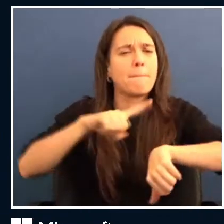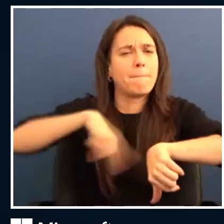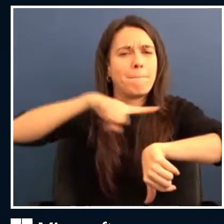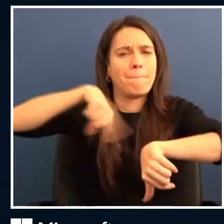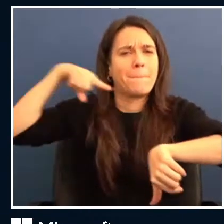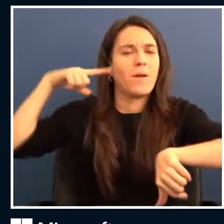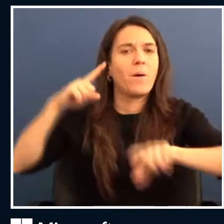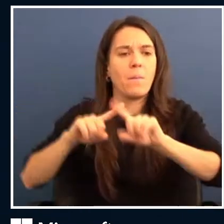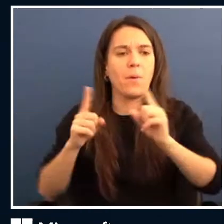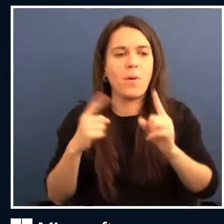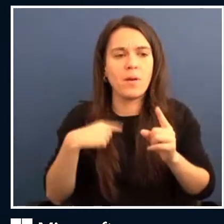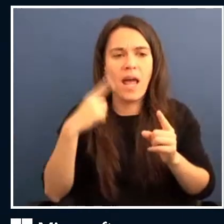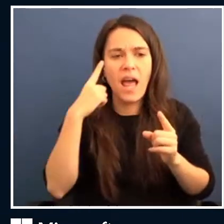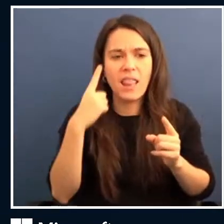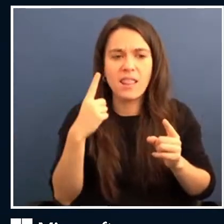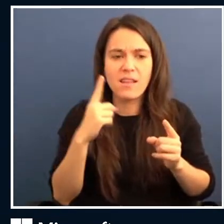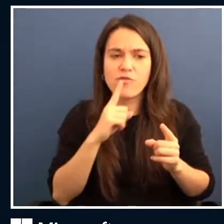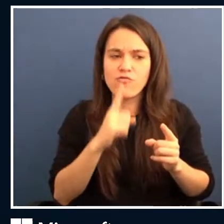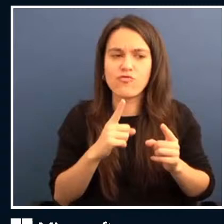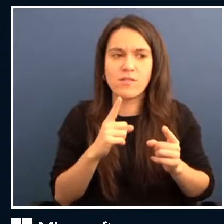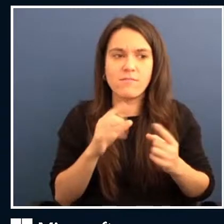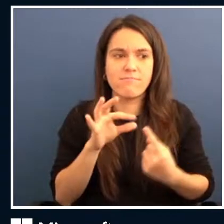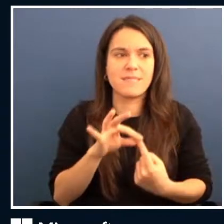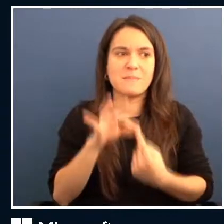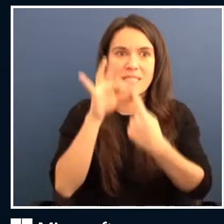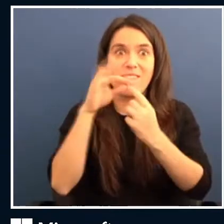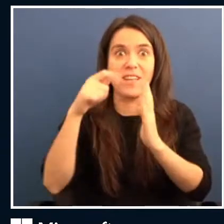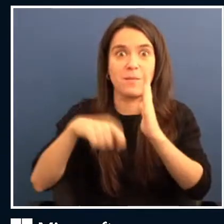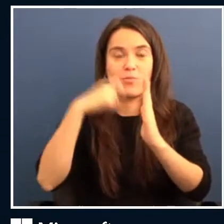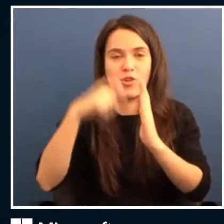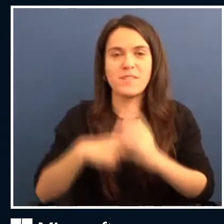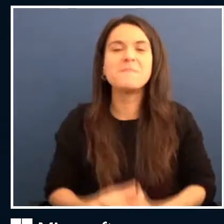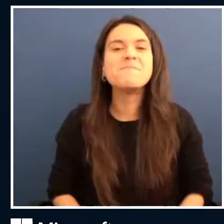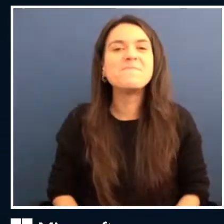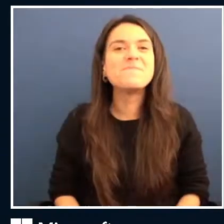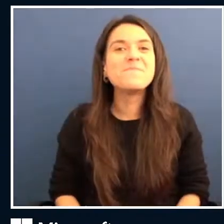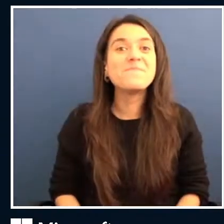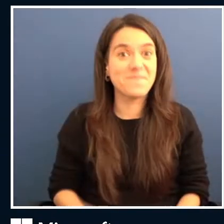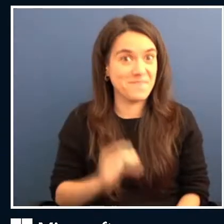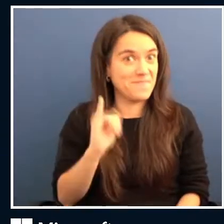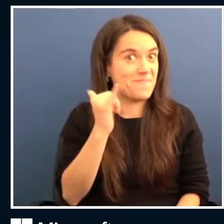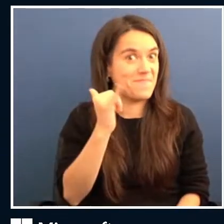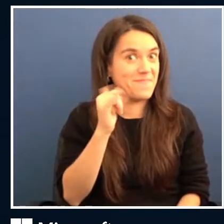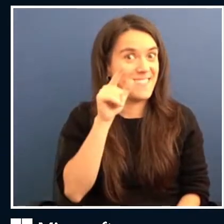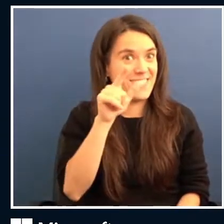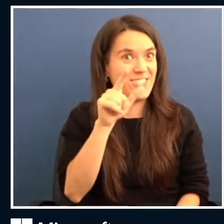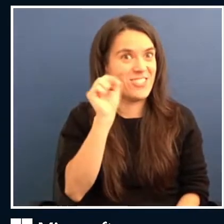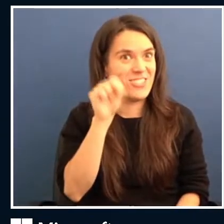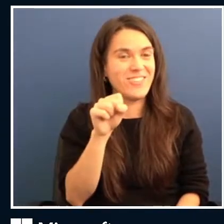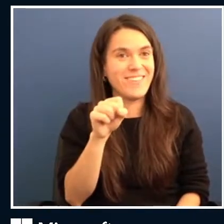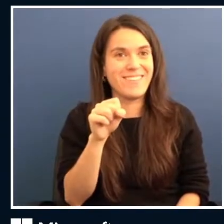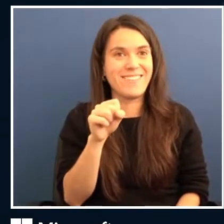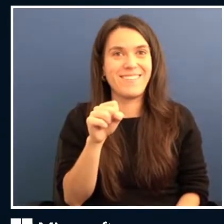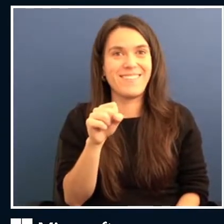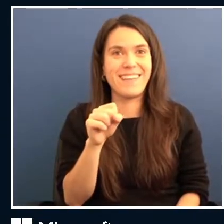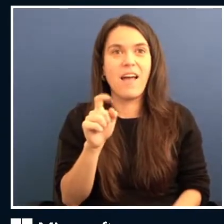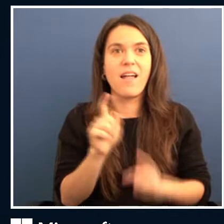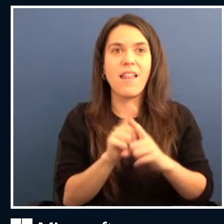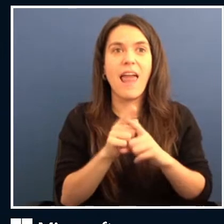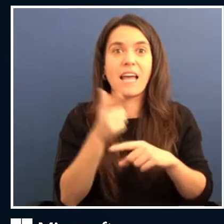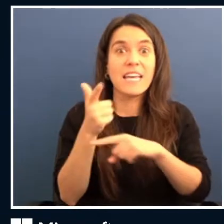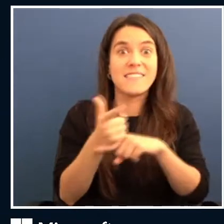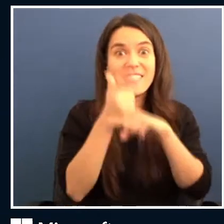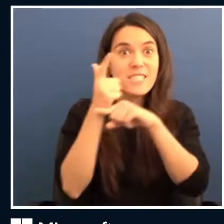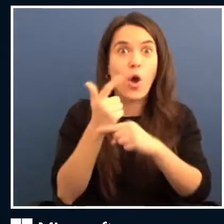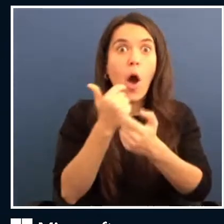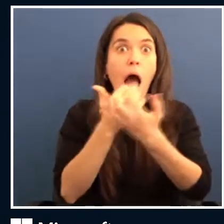be a super unique project. Exactly, and you would be able to solve tasks like counting birds in the videos, and that is. Yeah. I